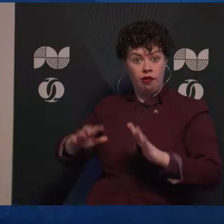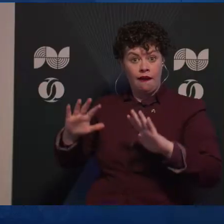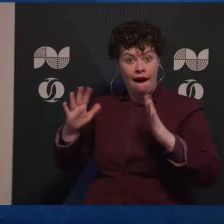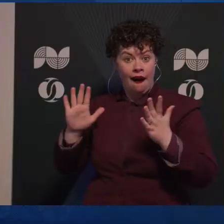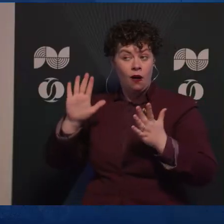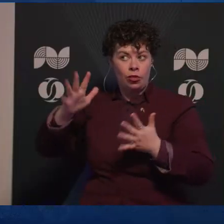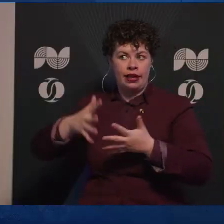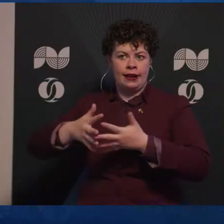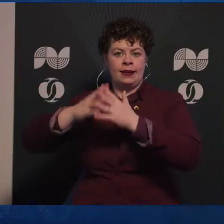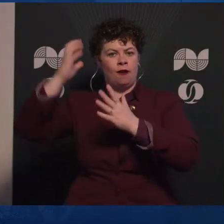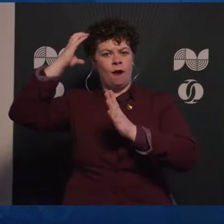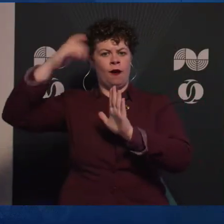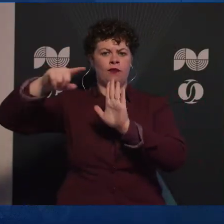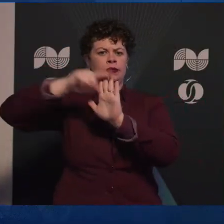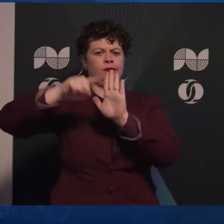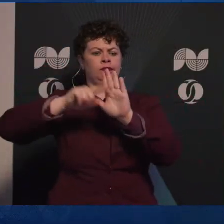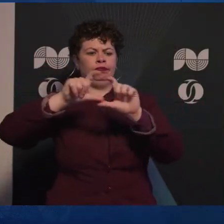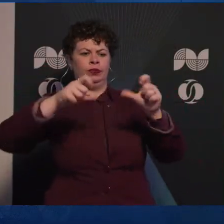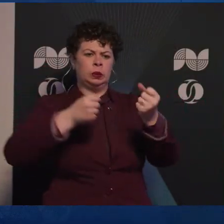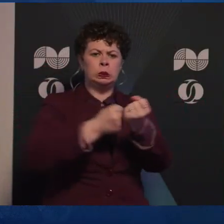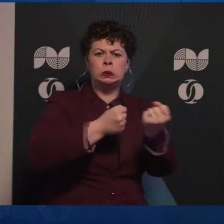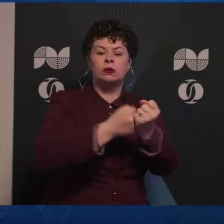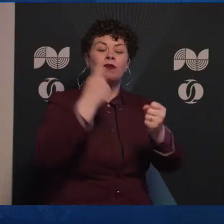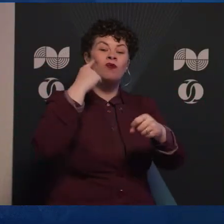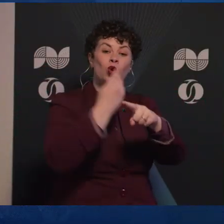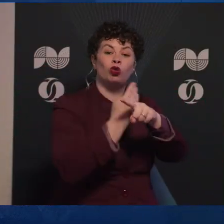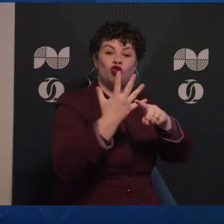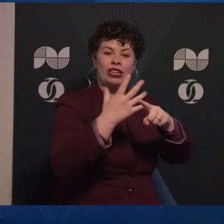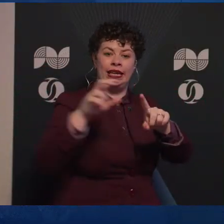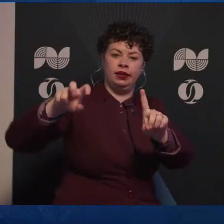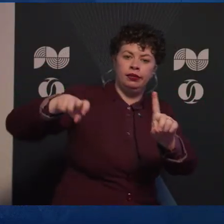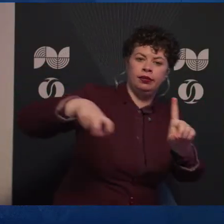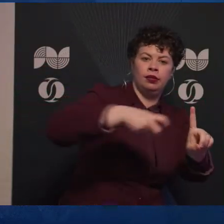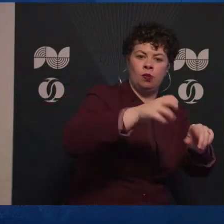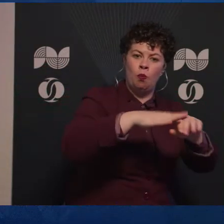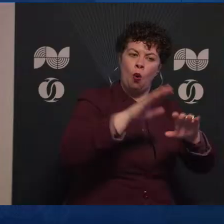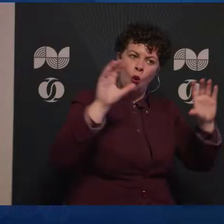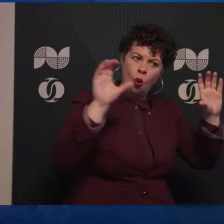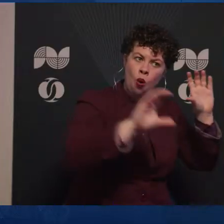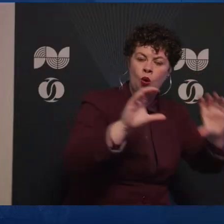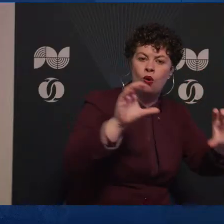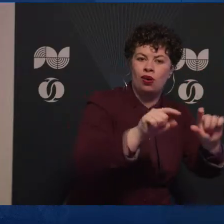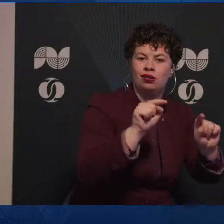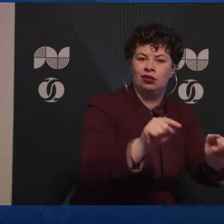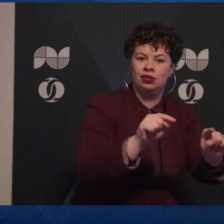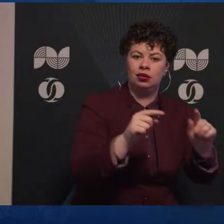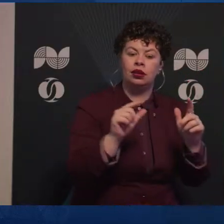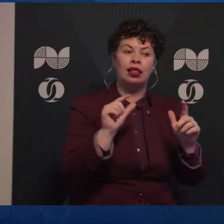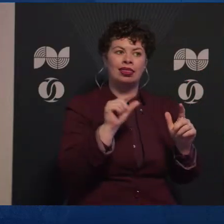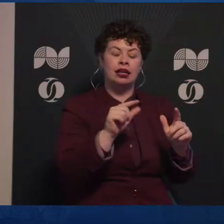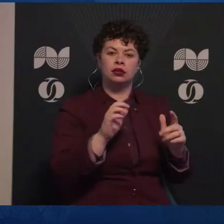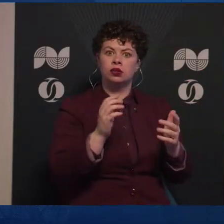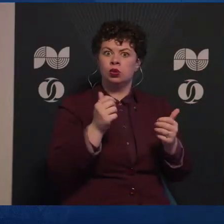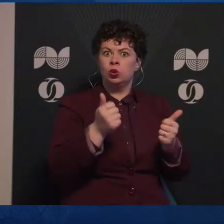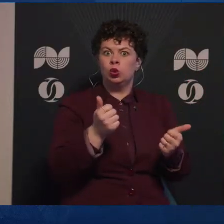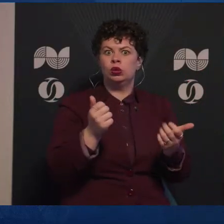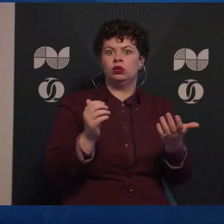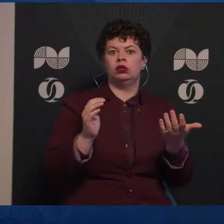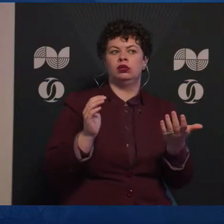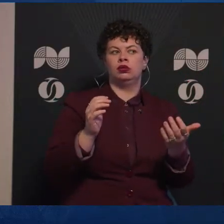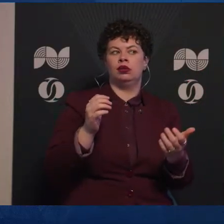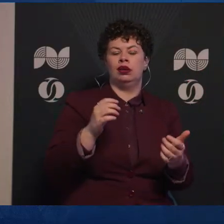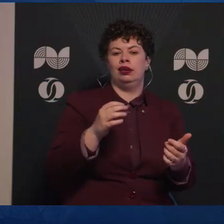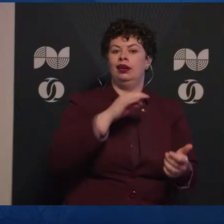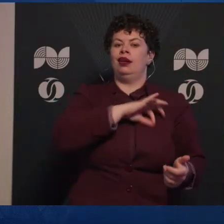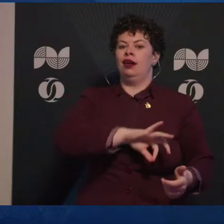track and accelerate the sort of green transition, and use the green transition as a source of competitive advantage, and using the